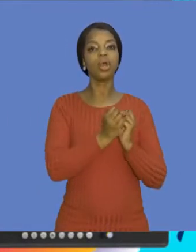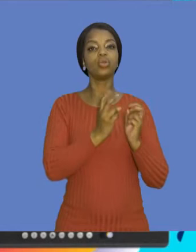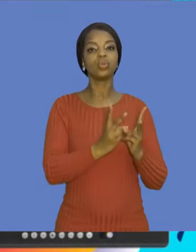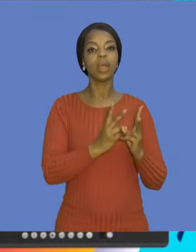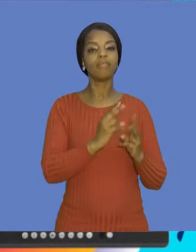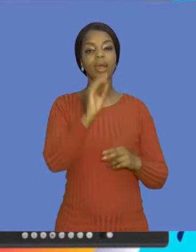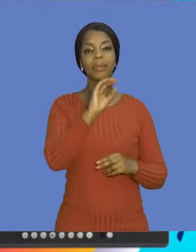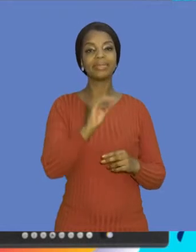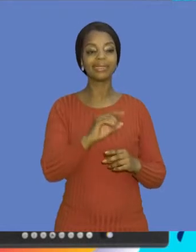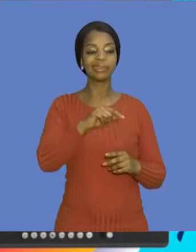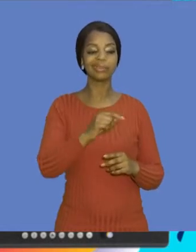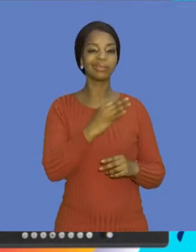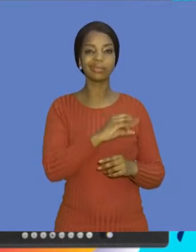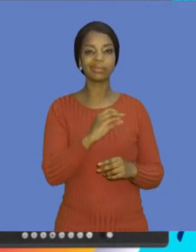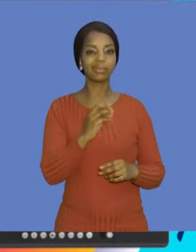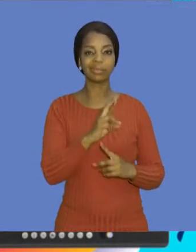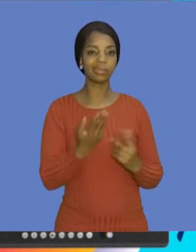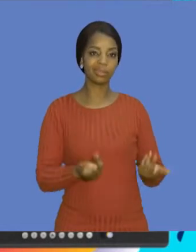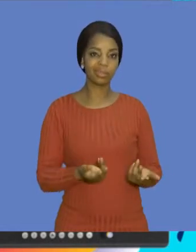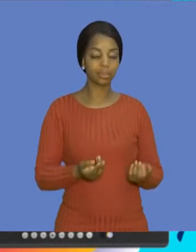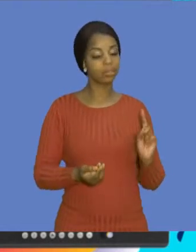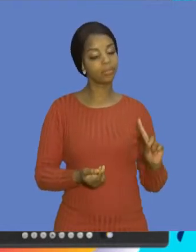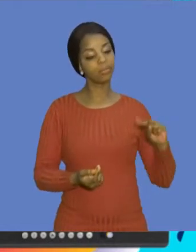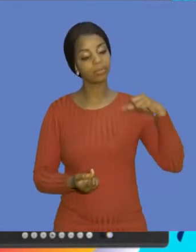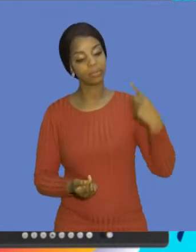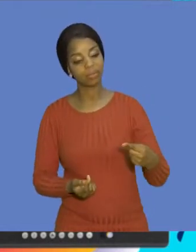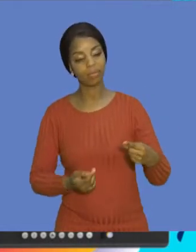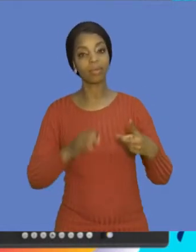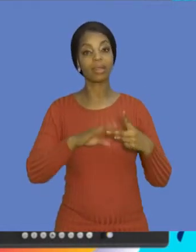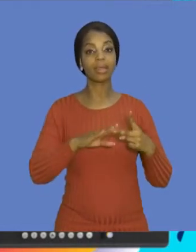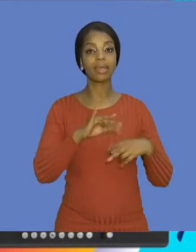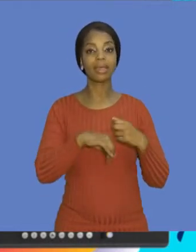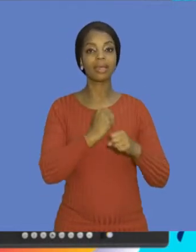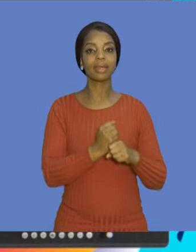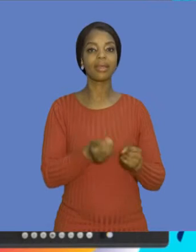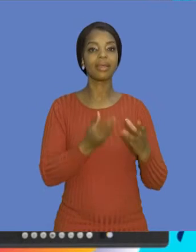is 300 rands, the second year I will get 12% of